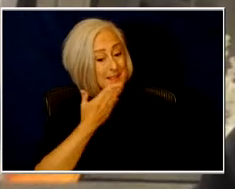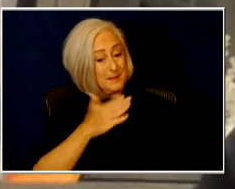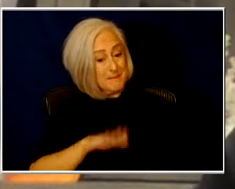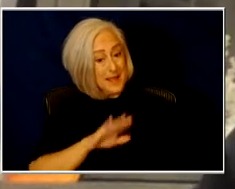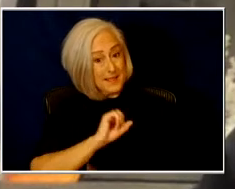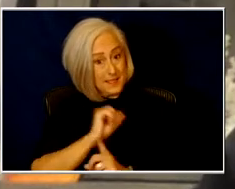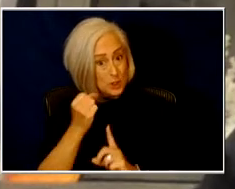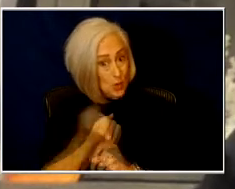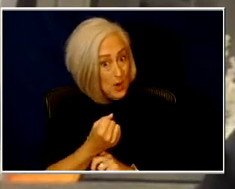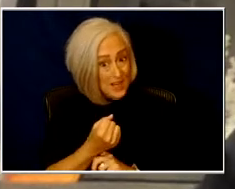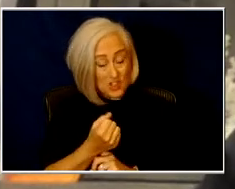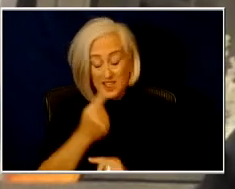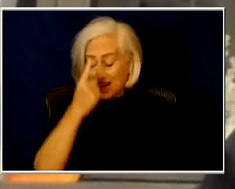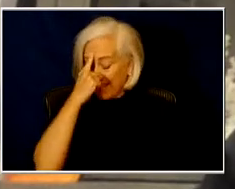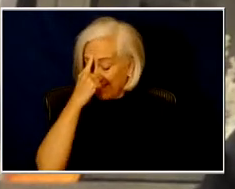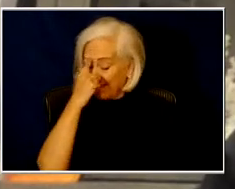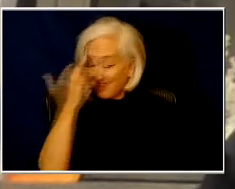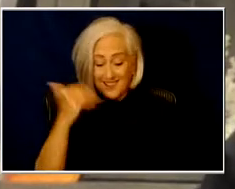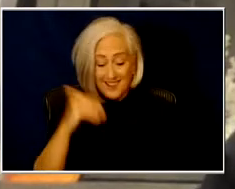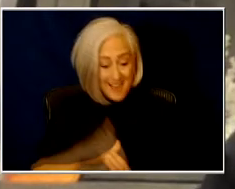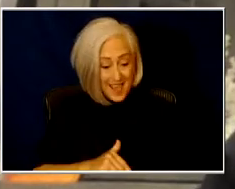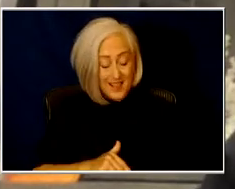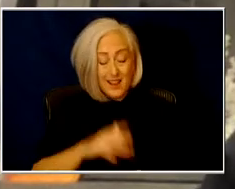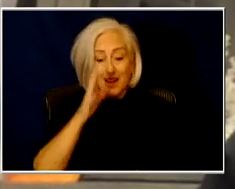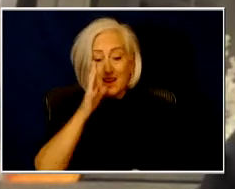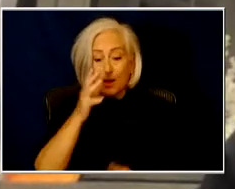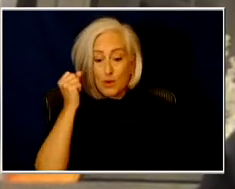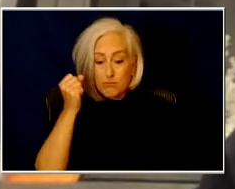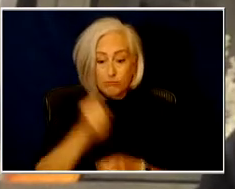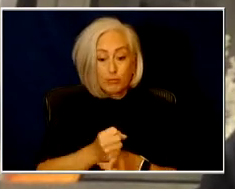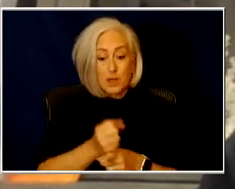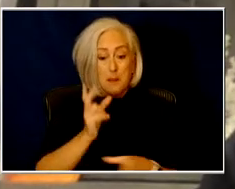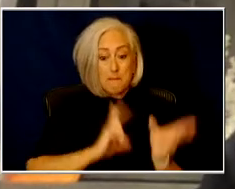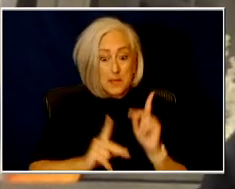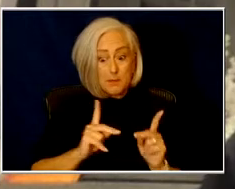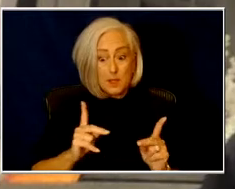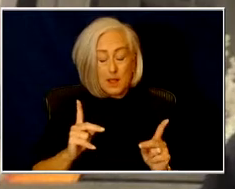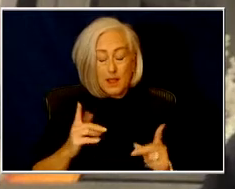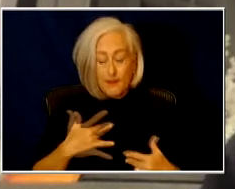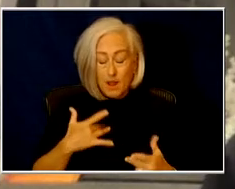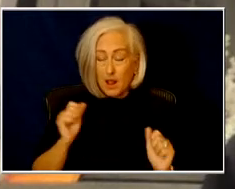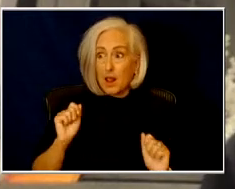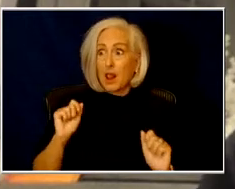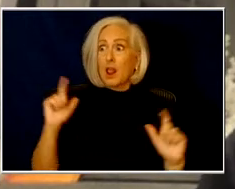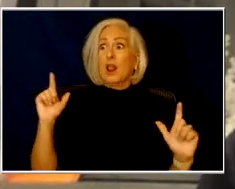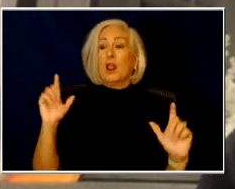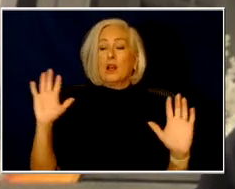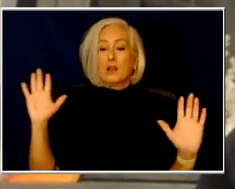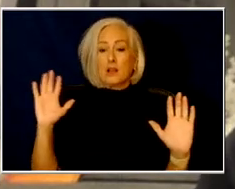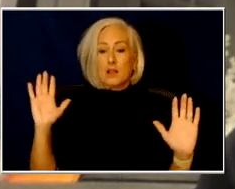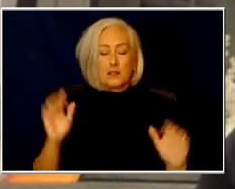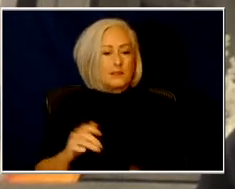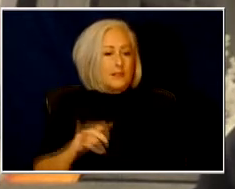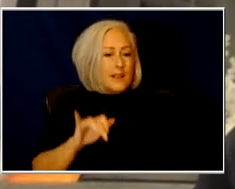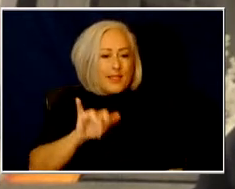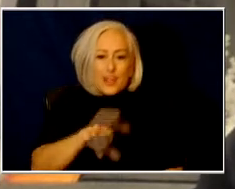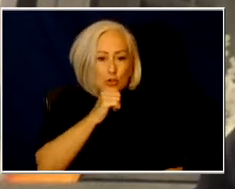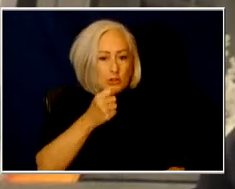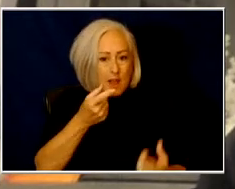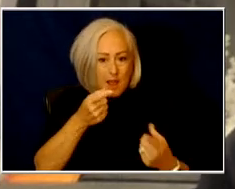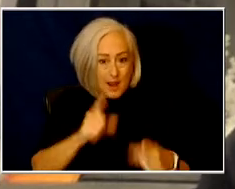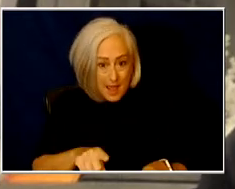sneak up and catch everybody by surprise and it needn't have have that happen the coming